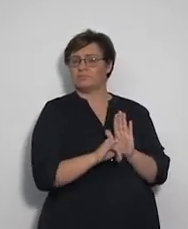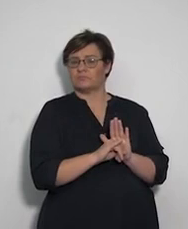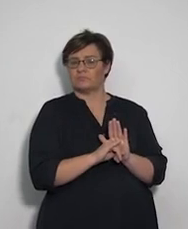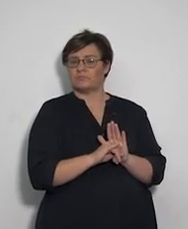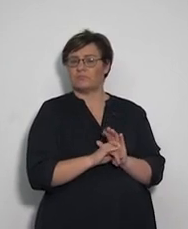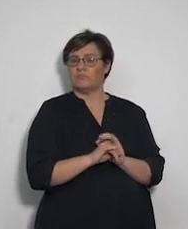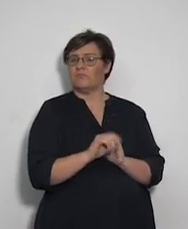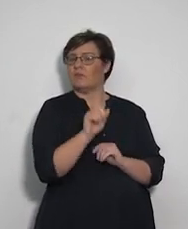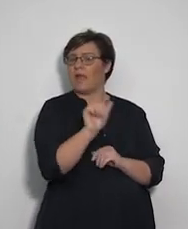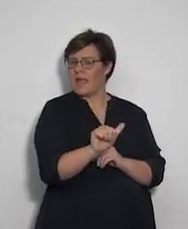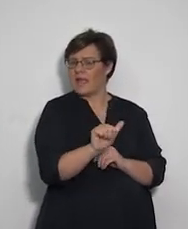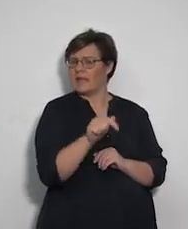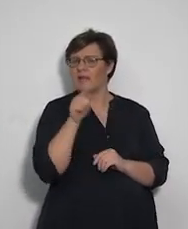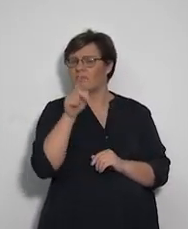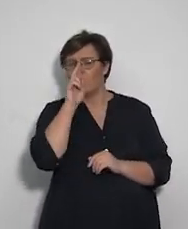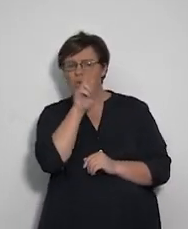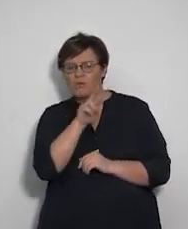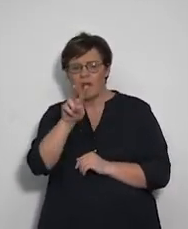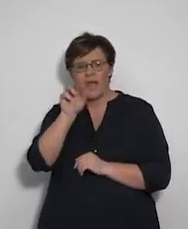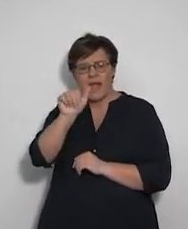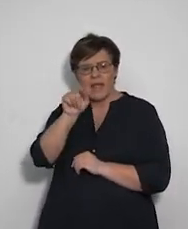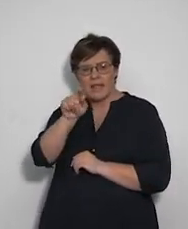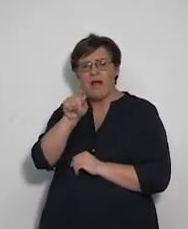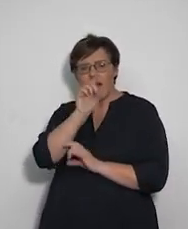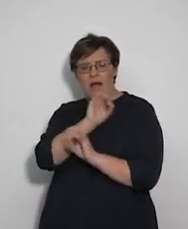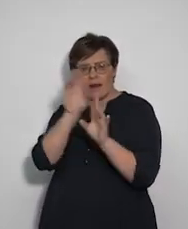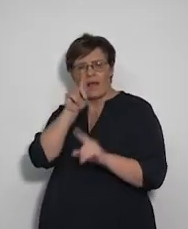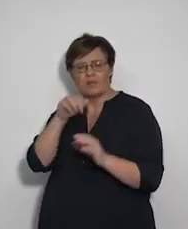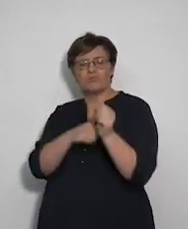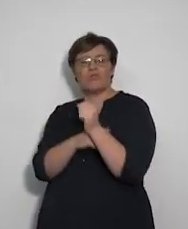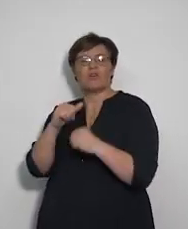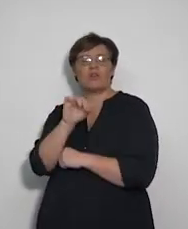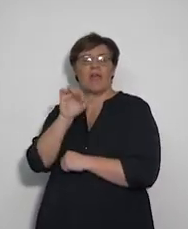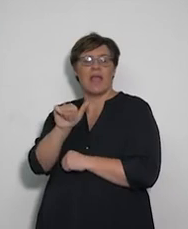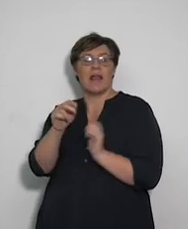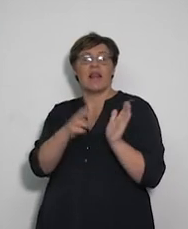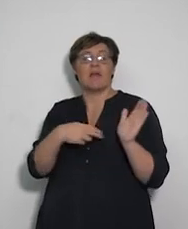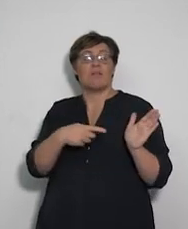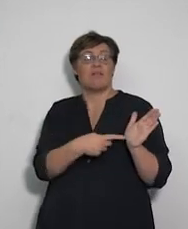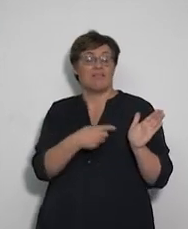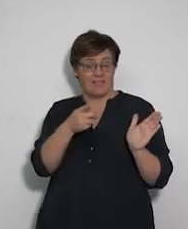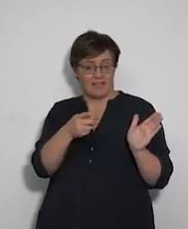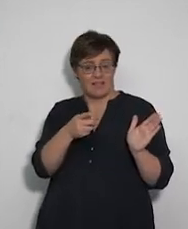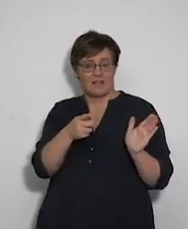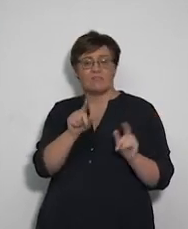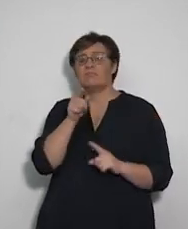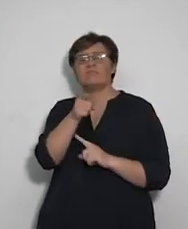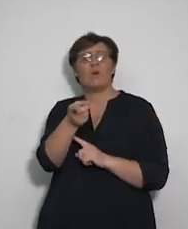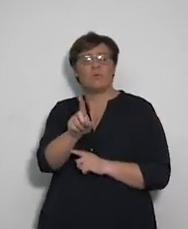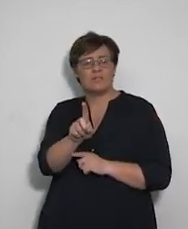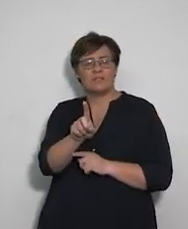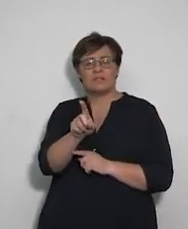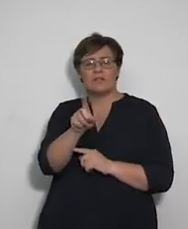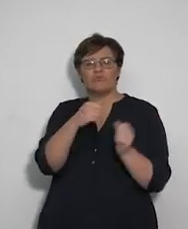identify A. Guys, when we look at the diagram, we can clearly see structure A being labeled, and structure A points